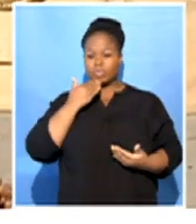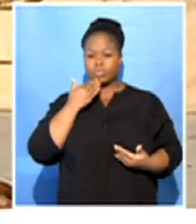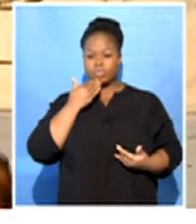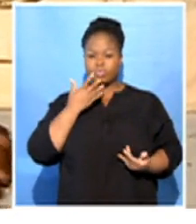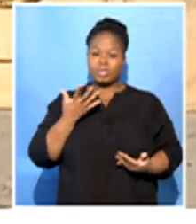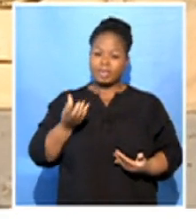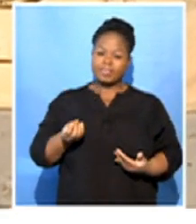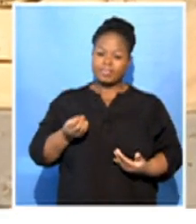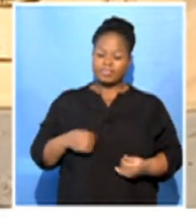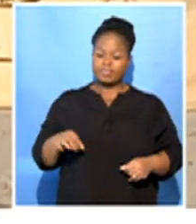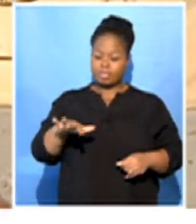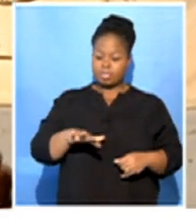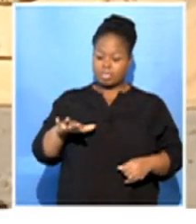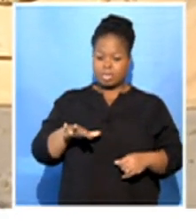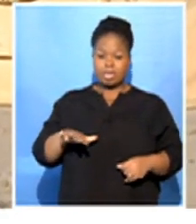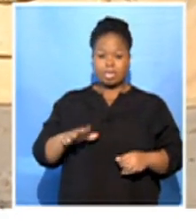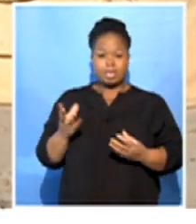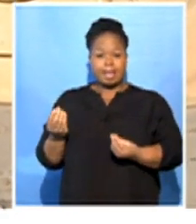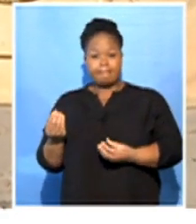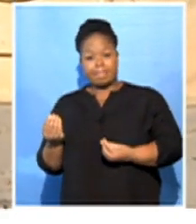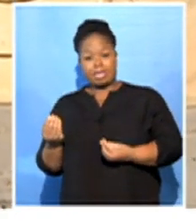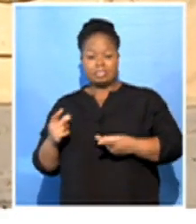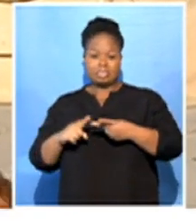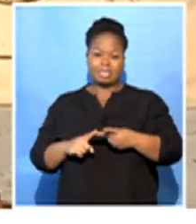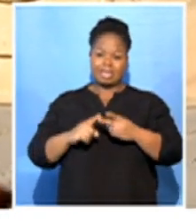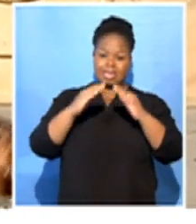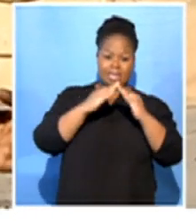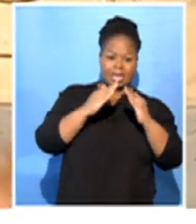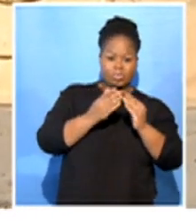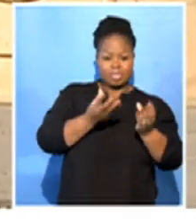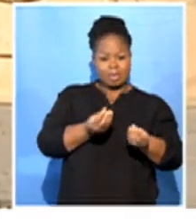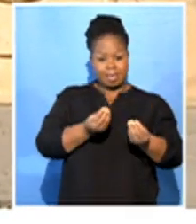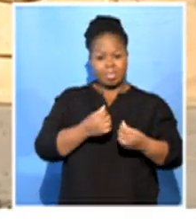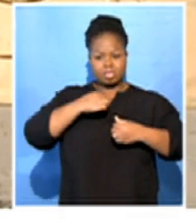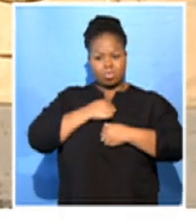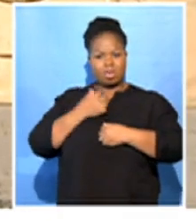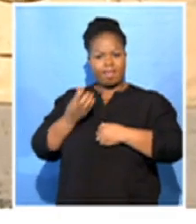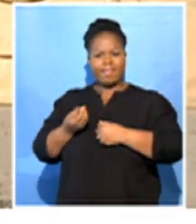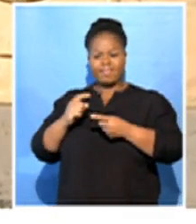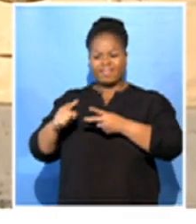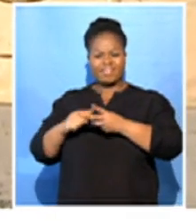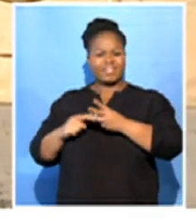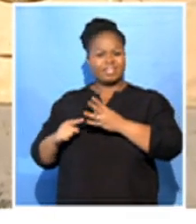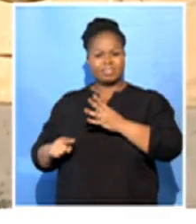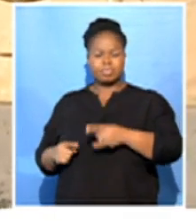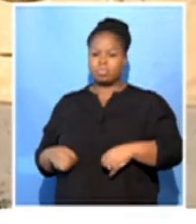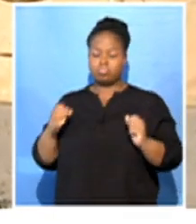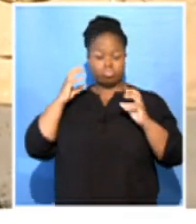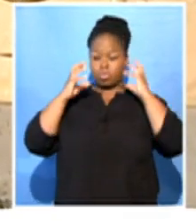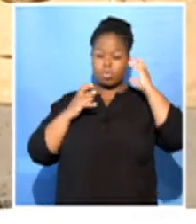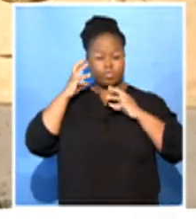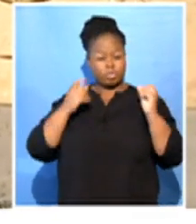site numbers that belong to them, and some having house numbers that belong to them, which causes